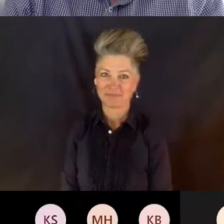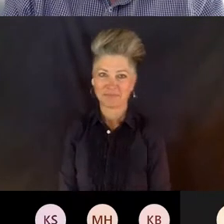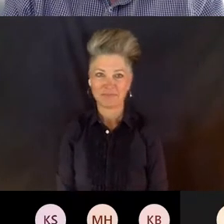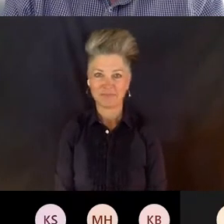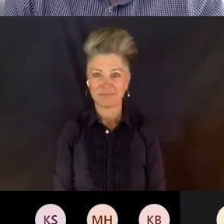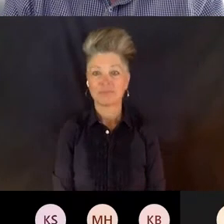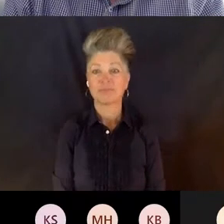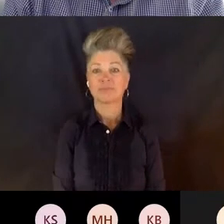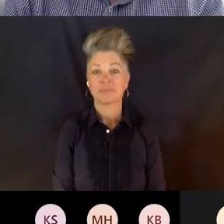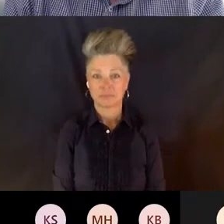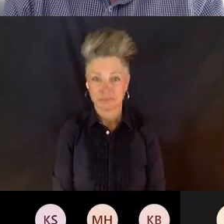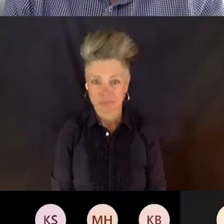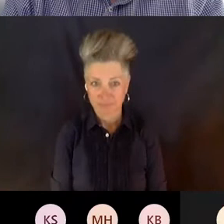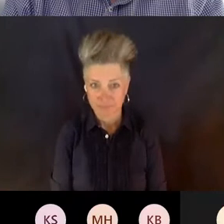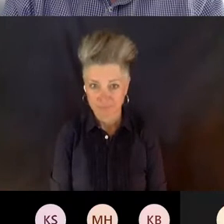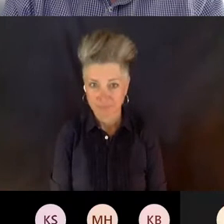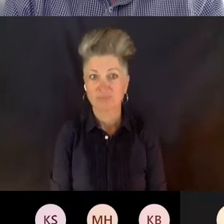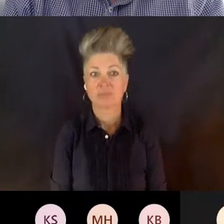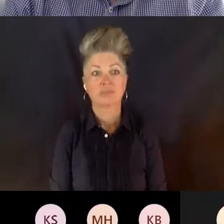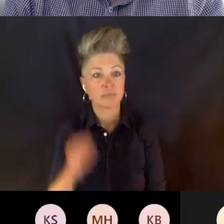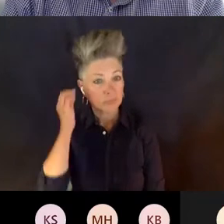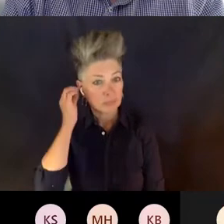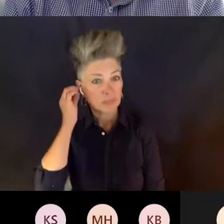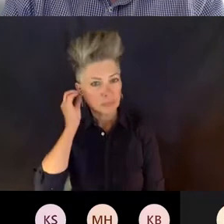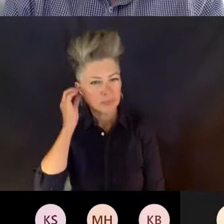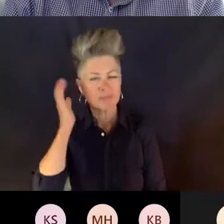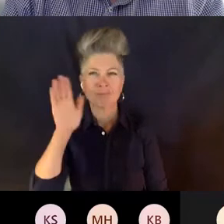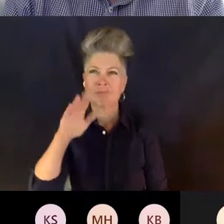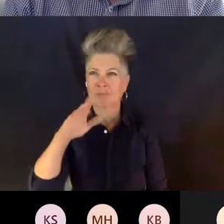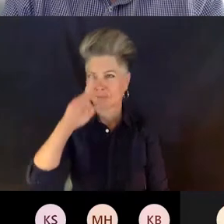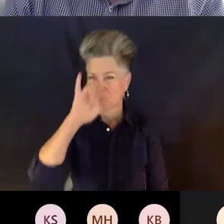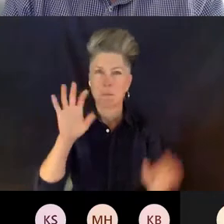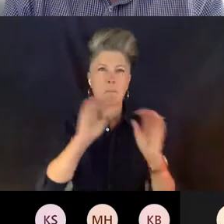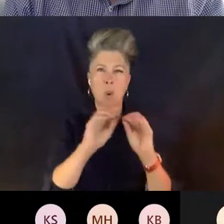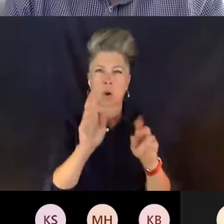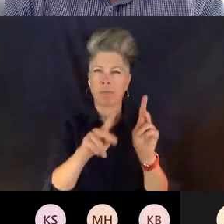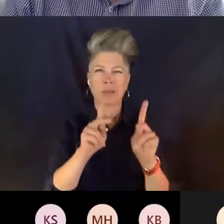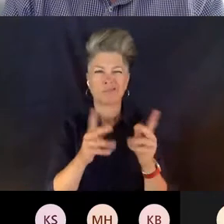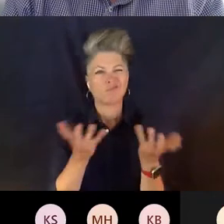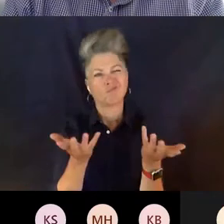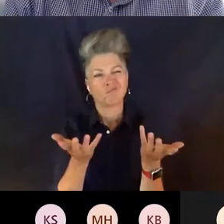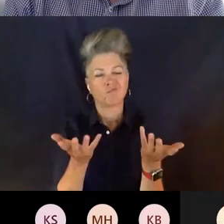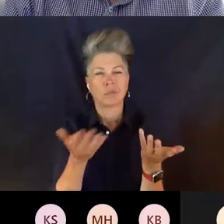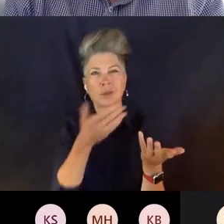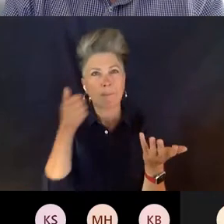I don't like that more people, there's a better word for that.